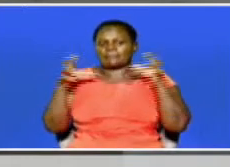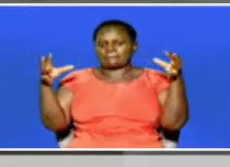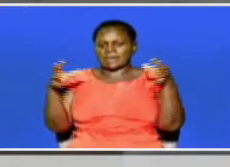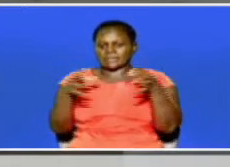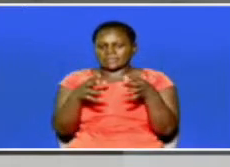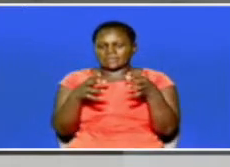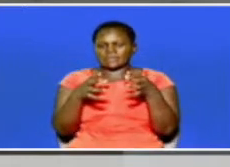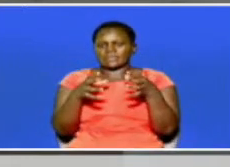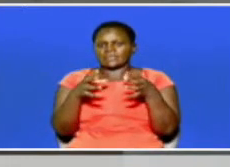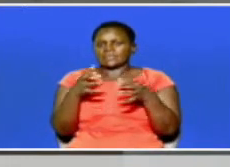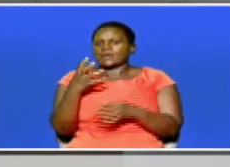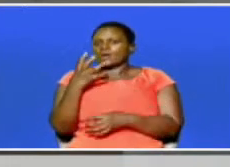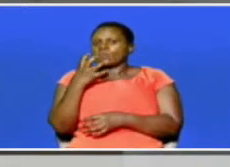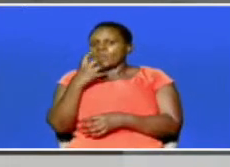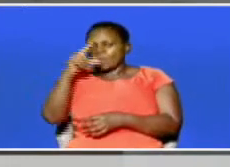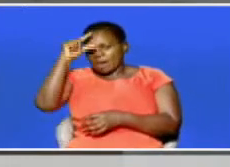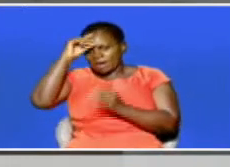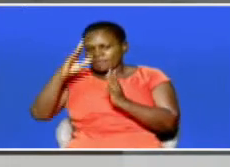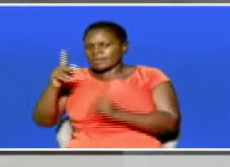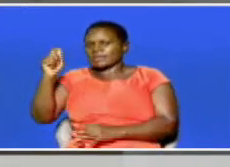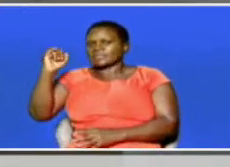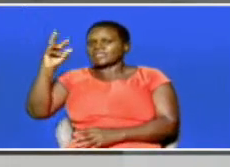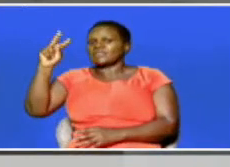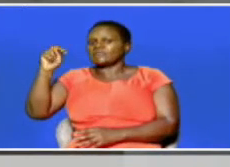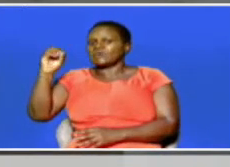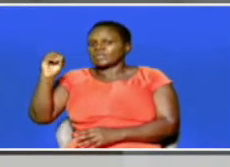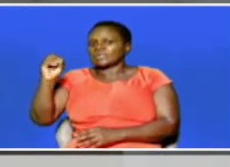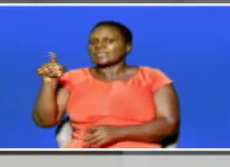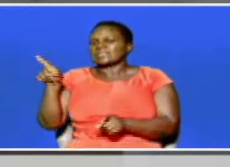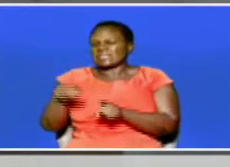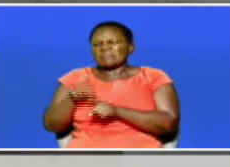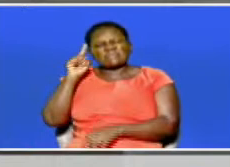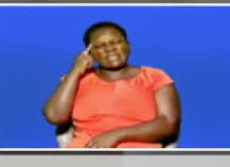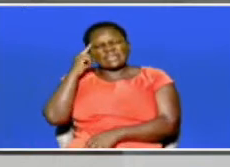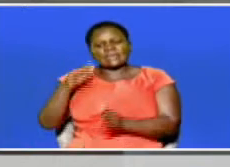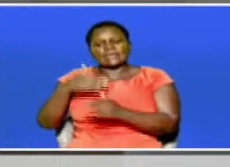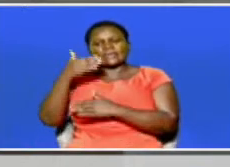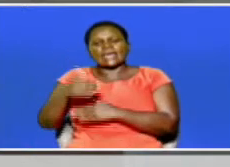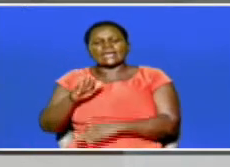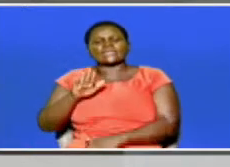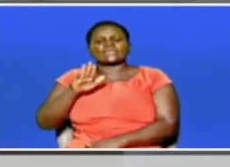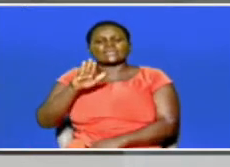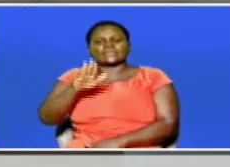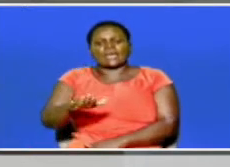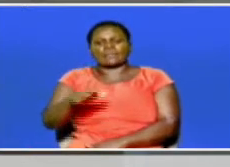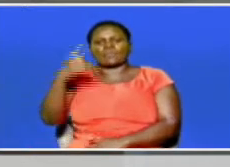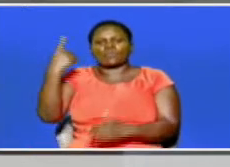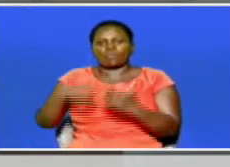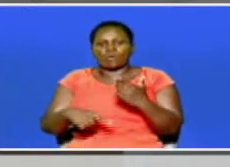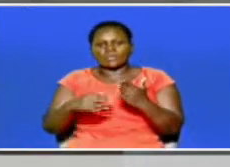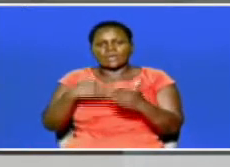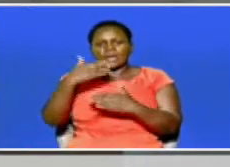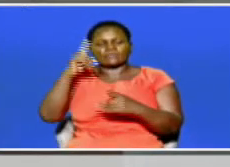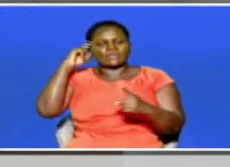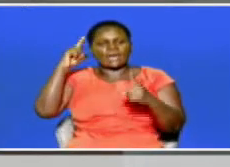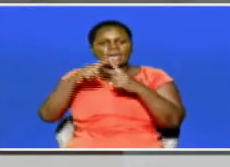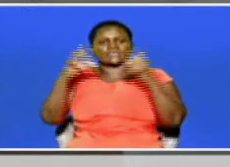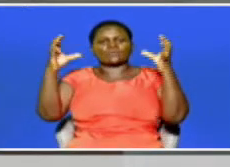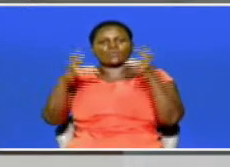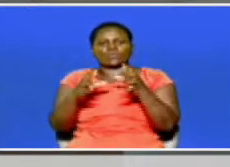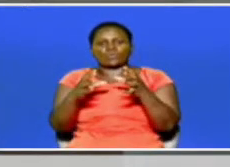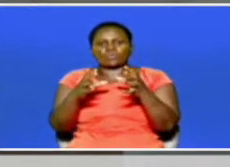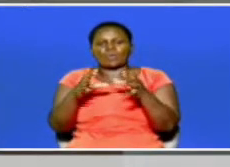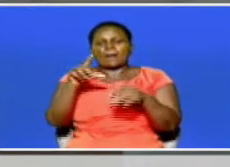party. Nairobi ODM Governor hopeful Tim Wanyonyi is also said to be considering his next political move after Azimio la Umoja One